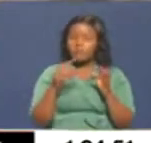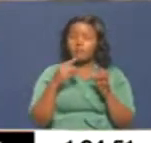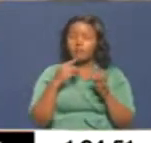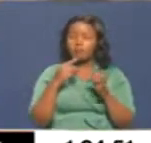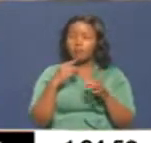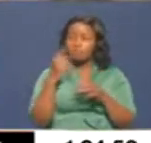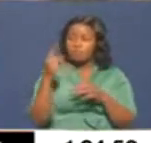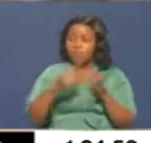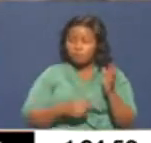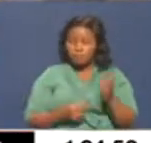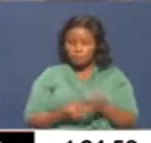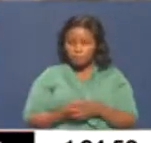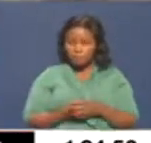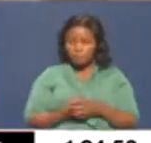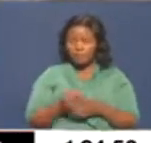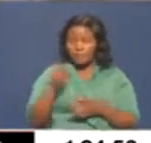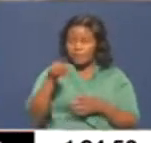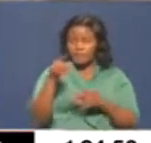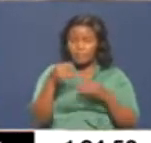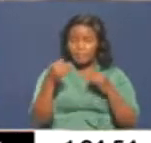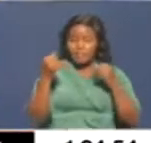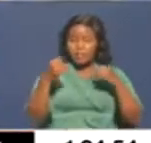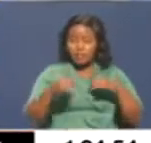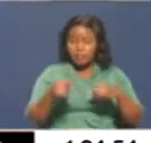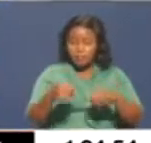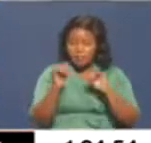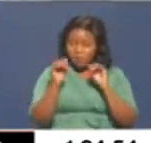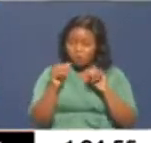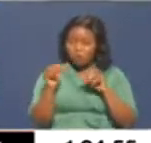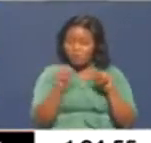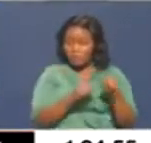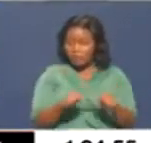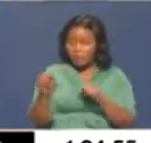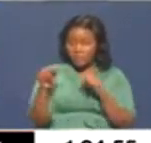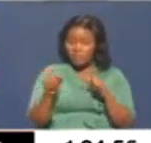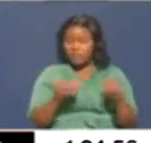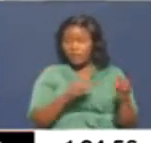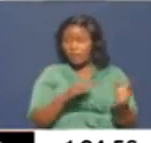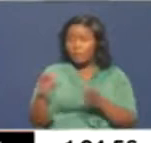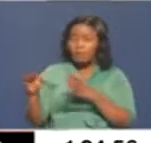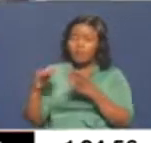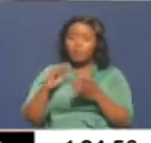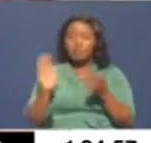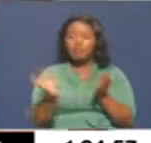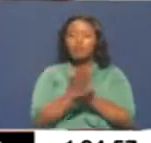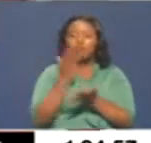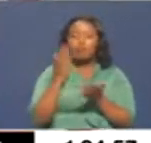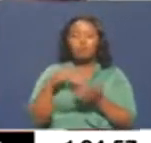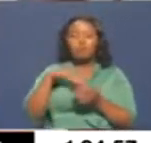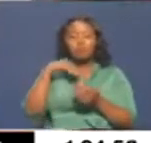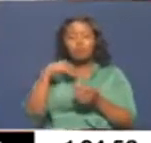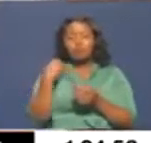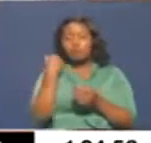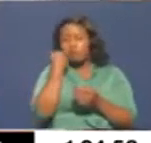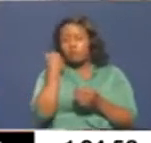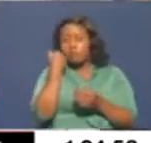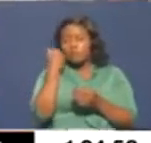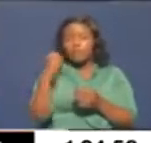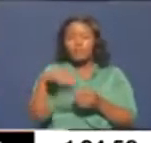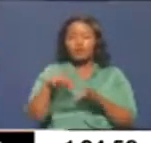Emuhaka, said that the implementation of the strategic plan to eradicate rabies in the country is at an advanced